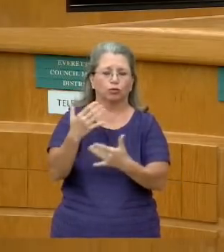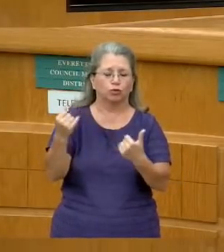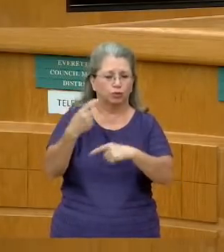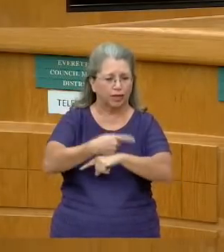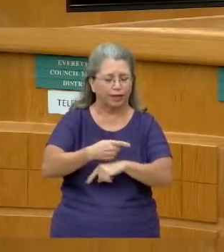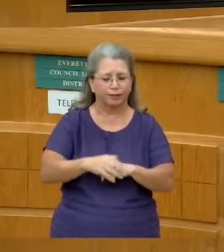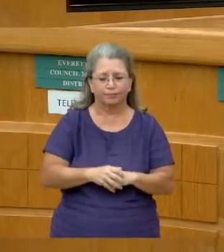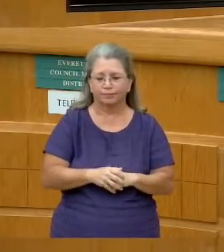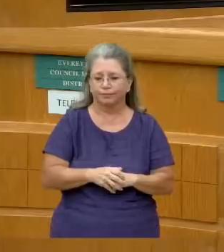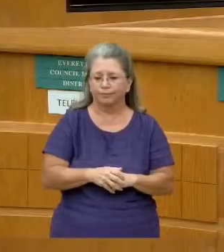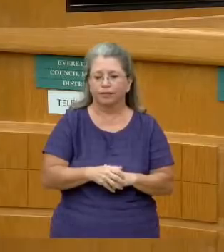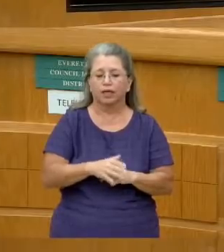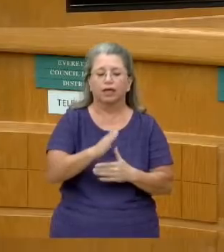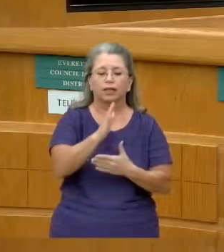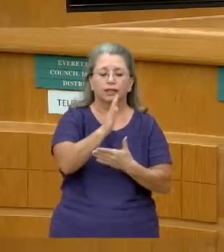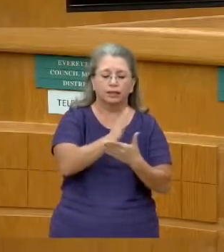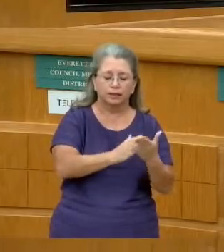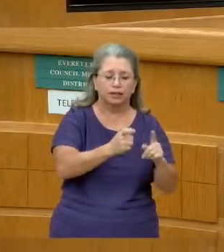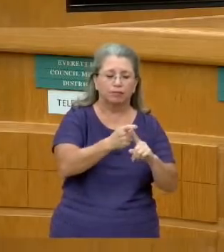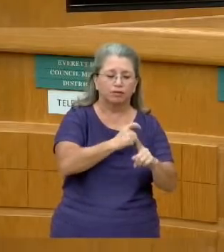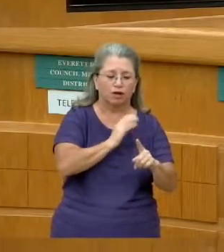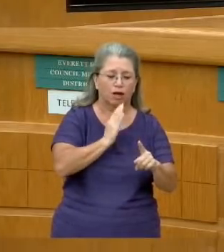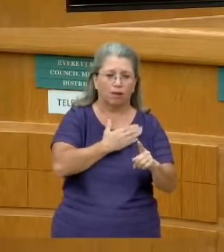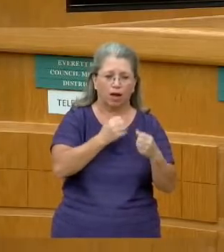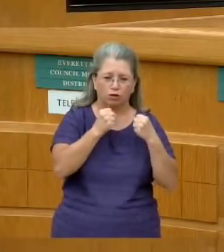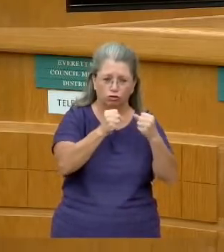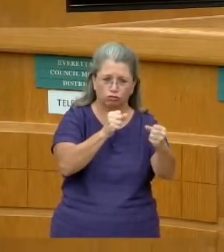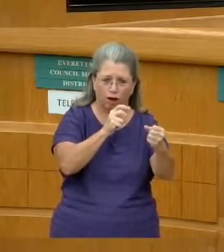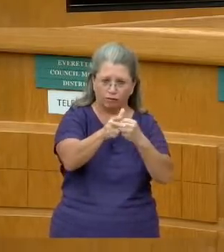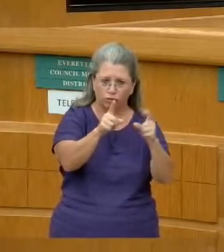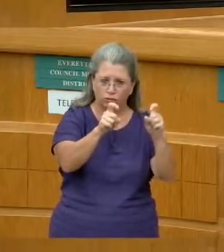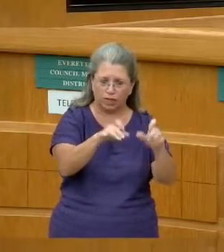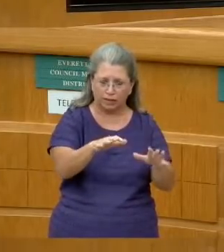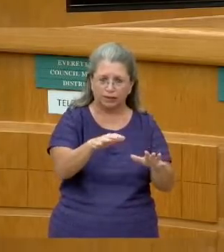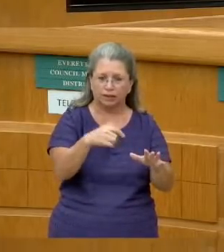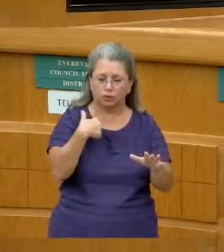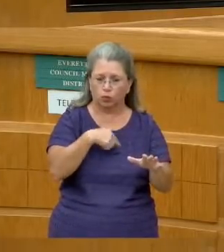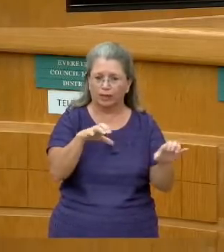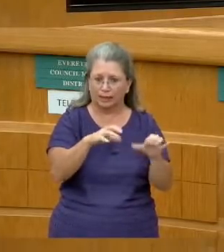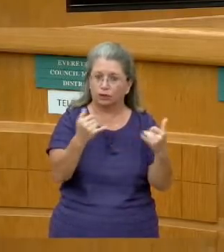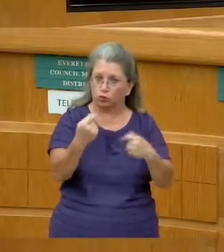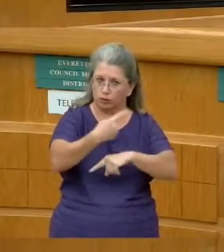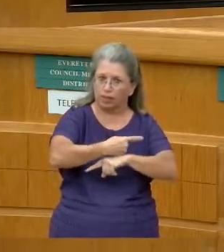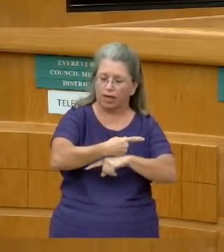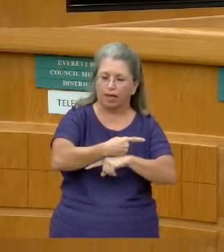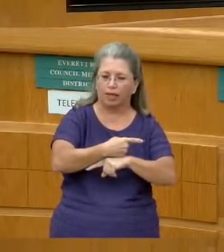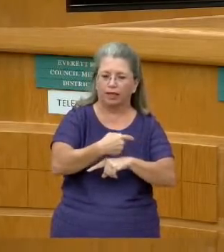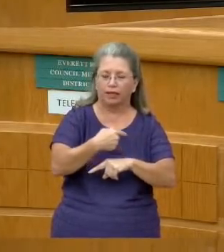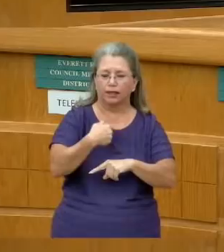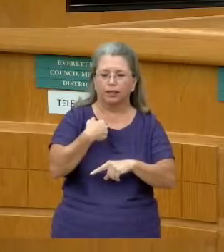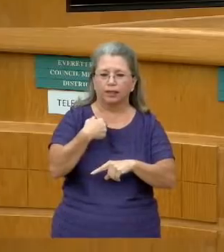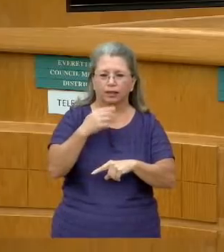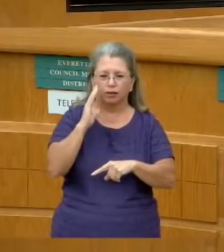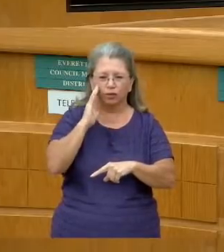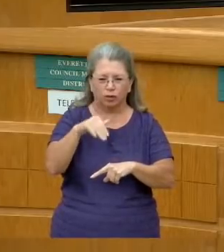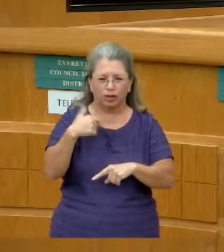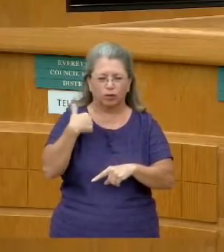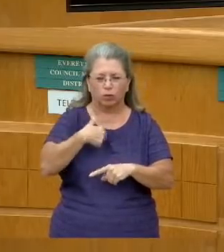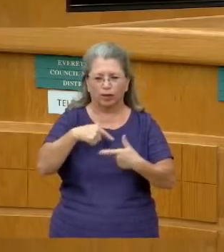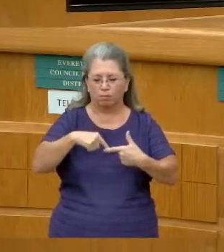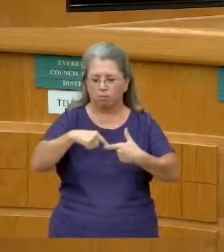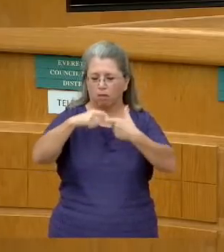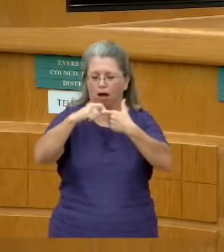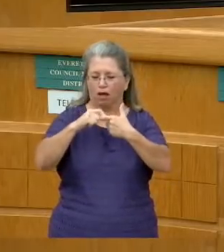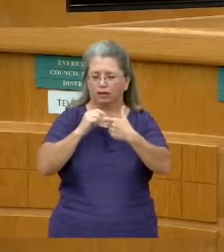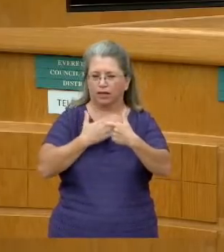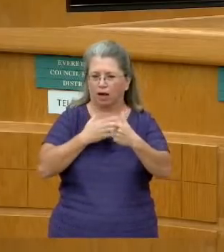these come from our drive-through testing that we did today. We had mentioned that we had to do a pause on some of our testing because of